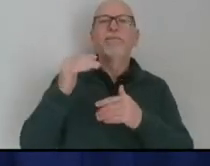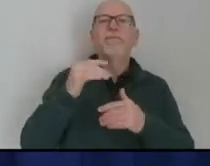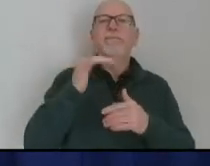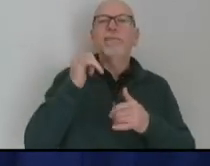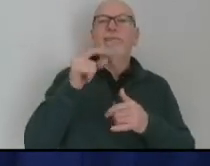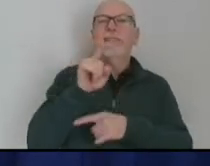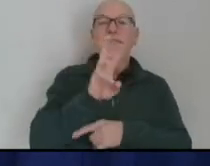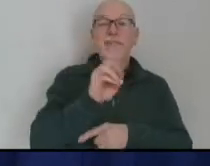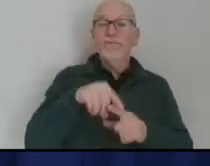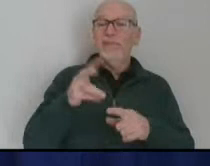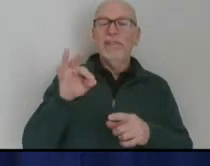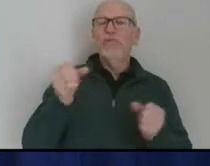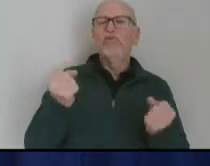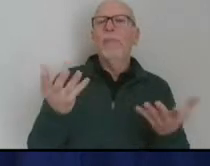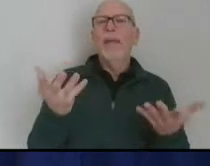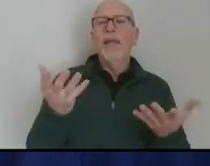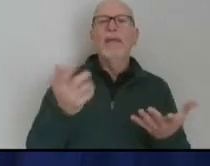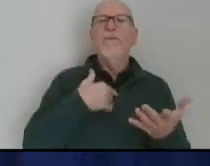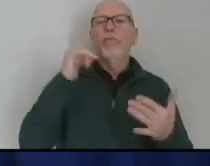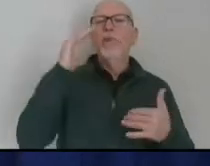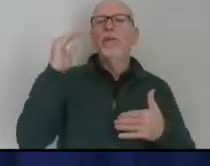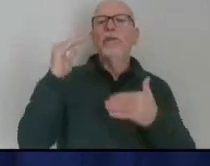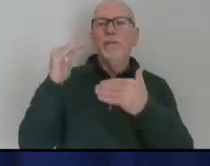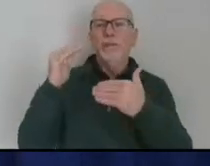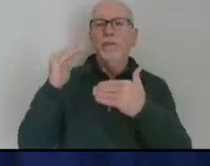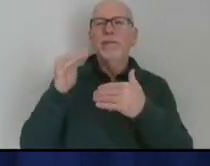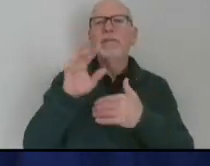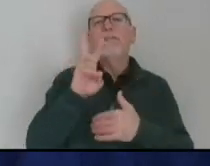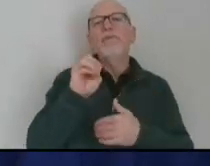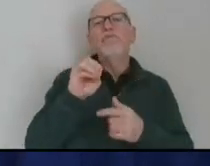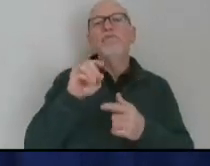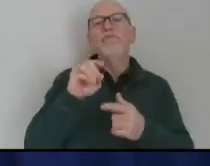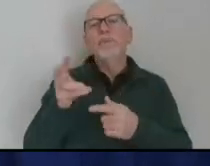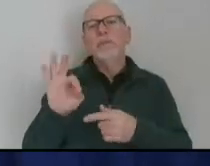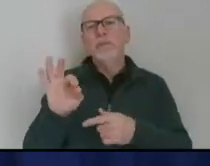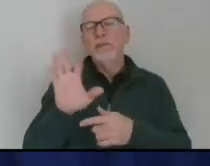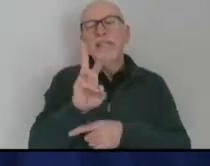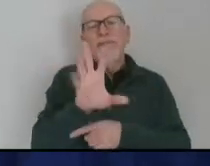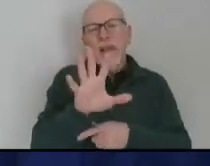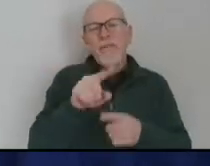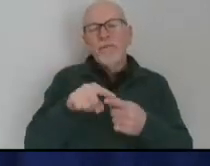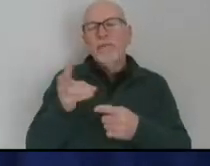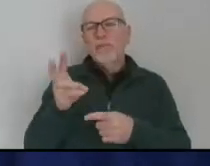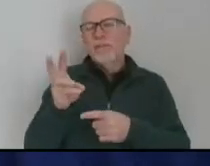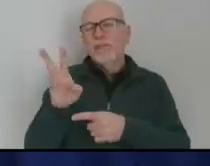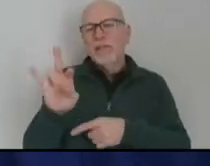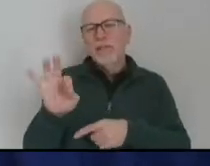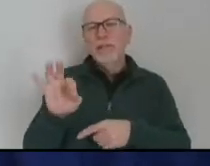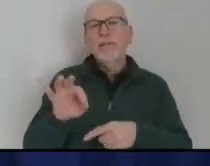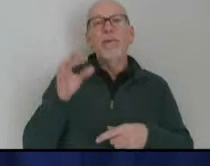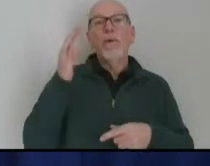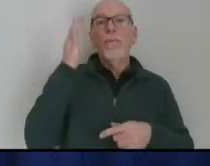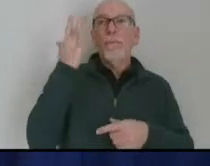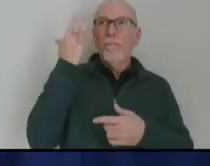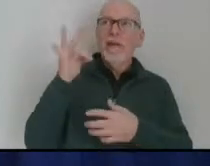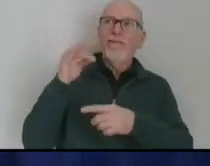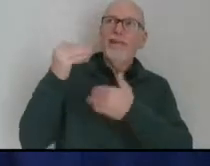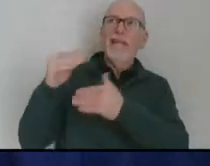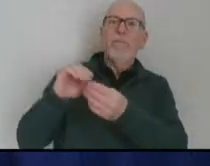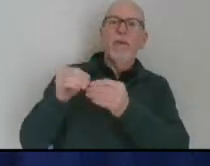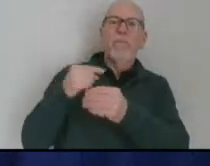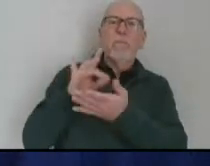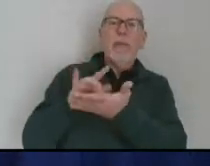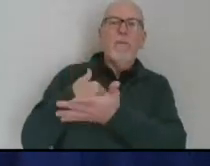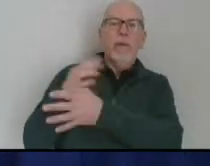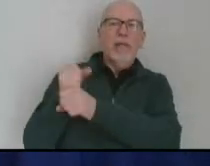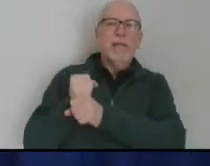down, and we'll start with a smaller group of Hoosiers again because of the amount of vaccine that we're receiving. Keep in